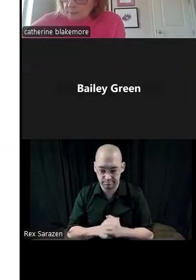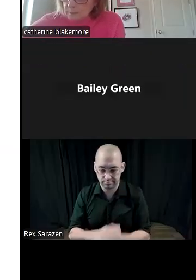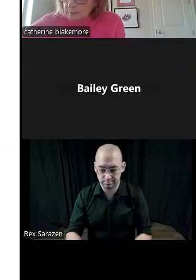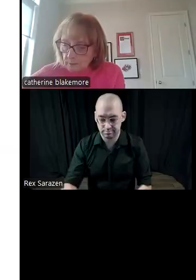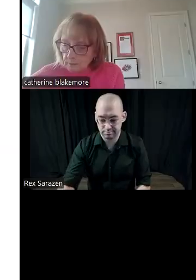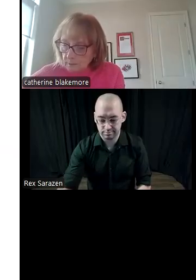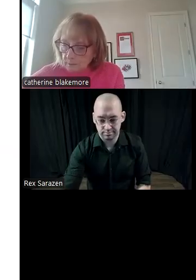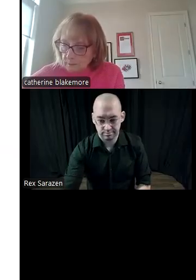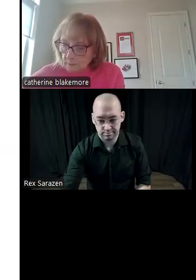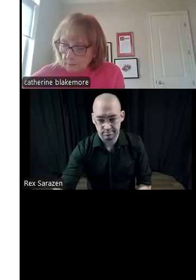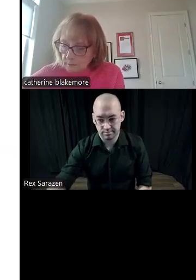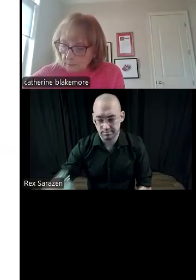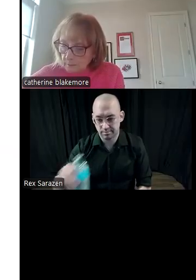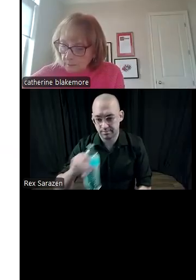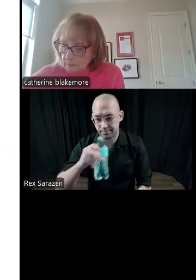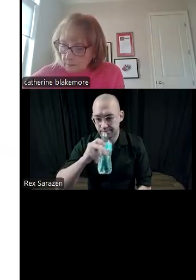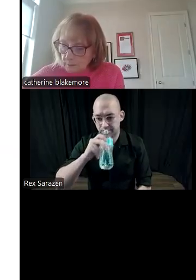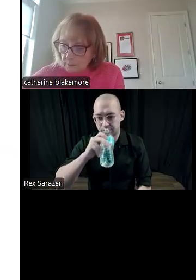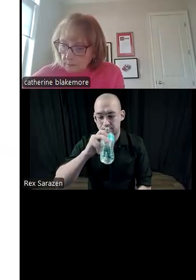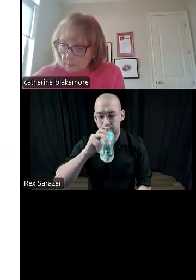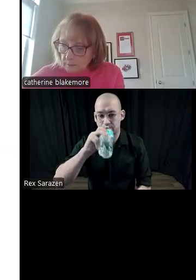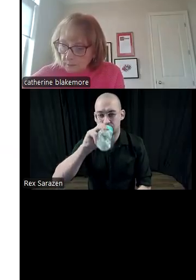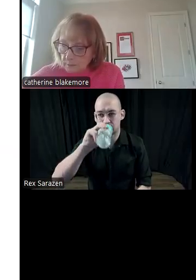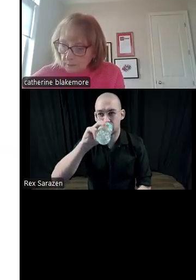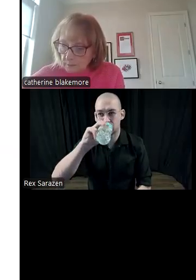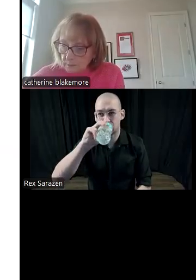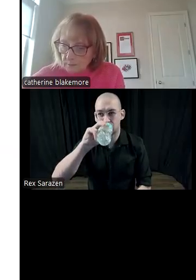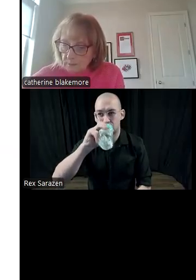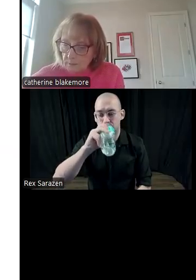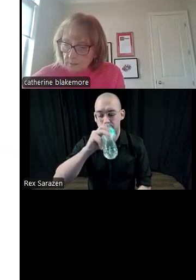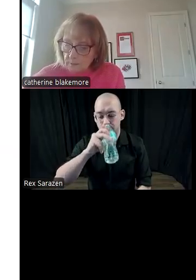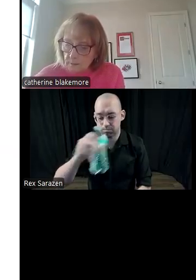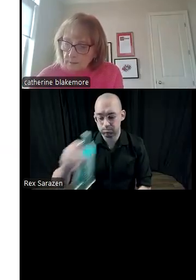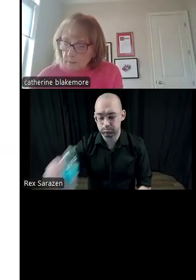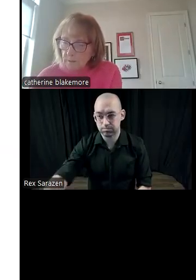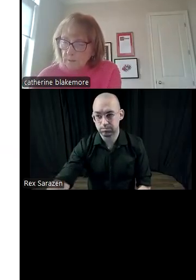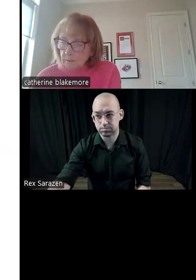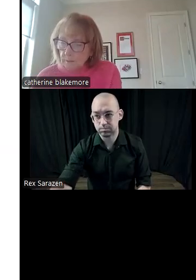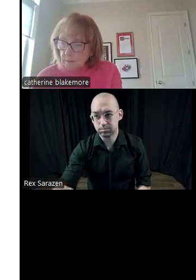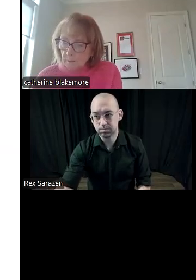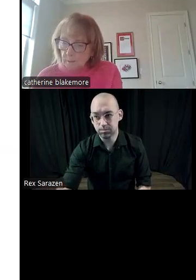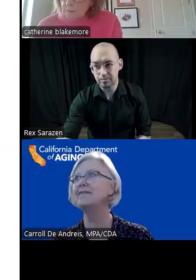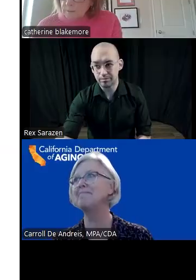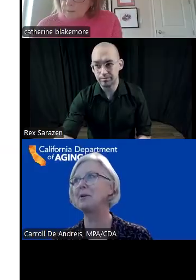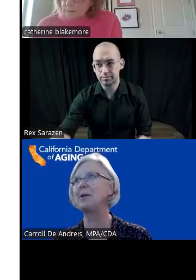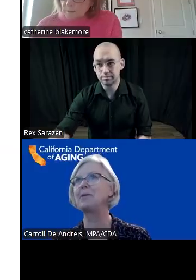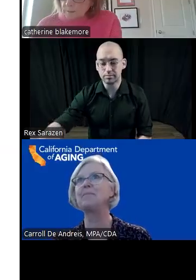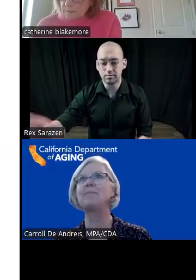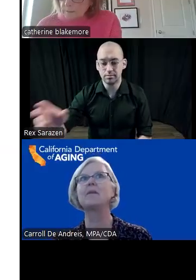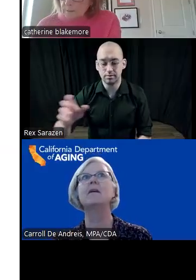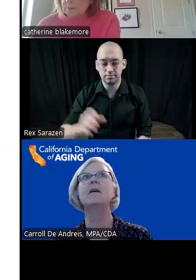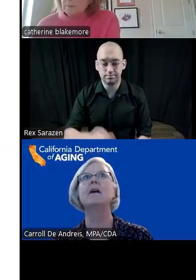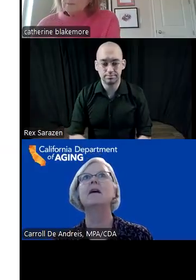This is our public comment period. I will spotlight myself. There we